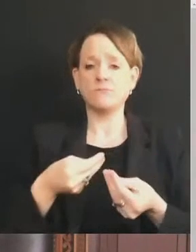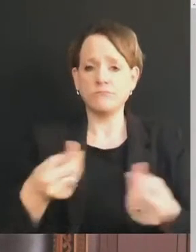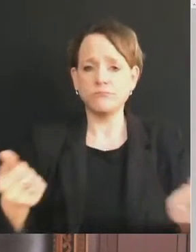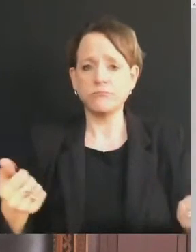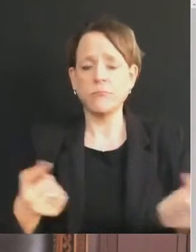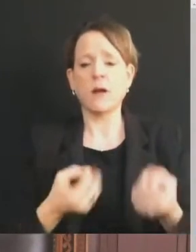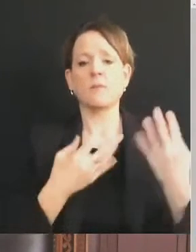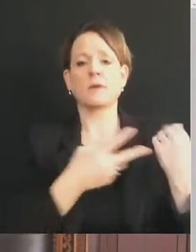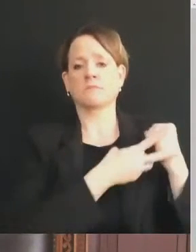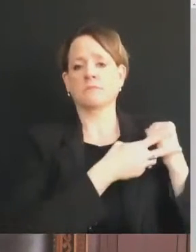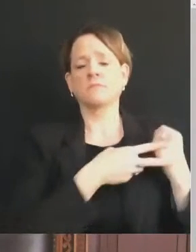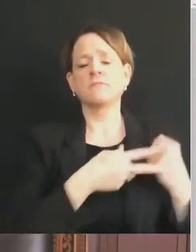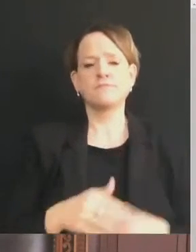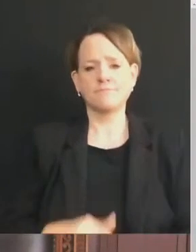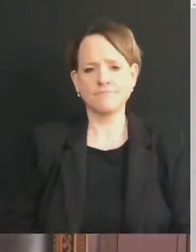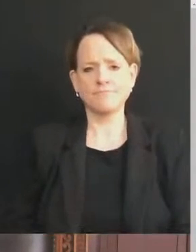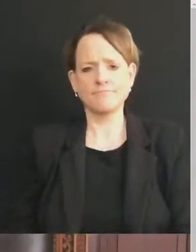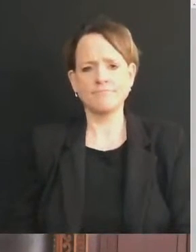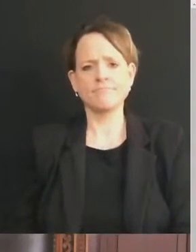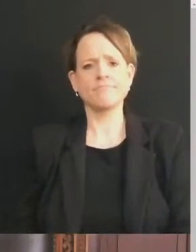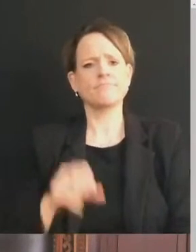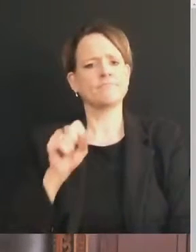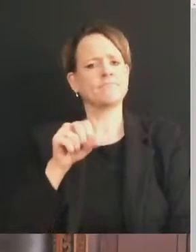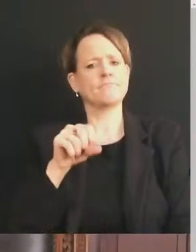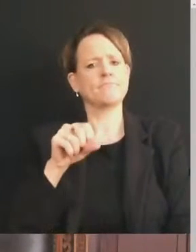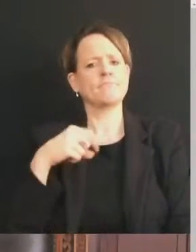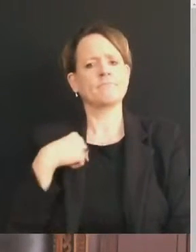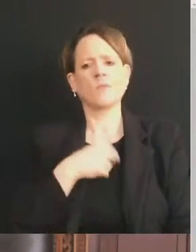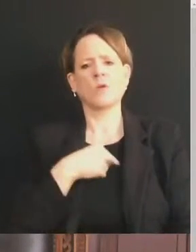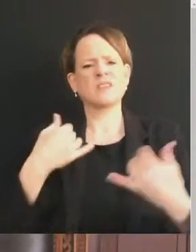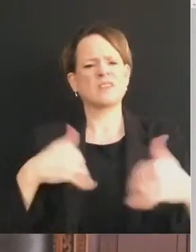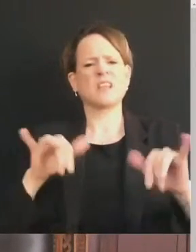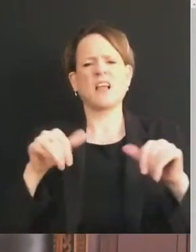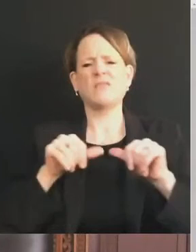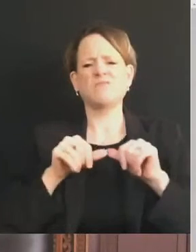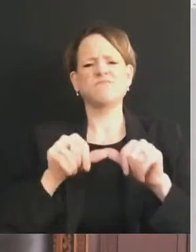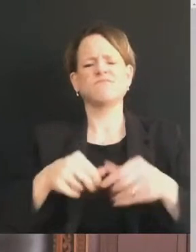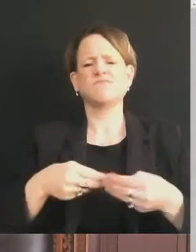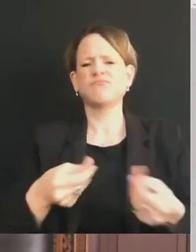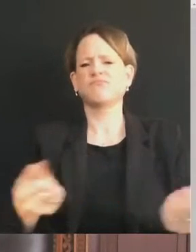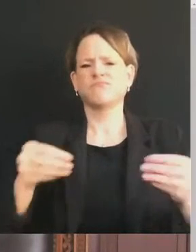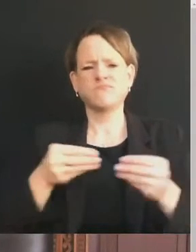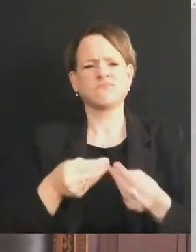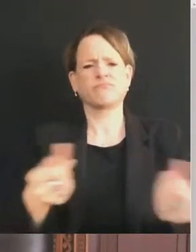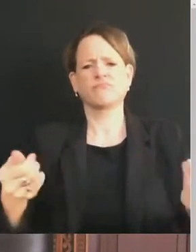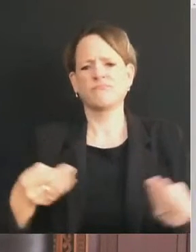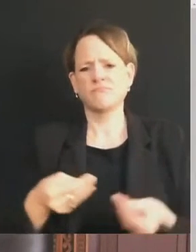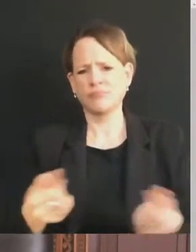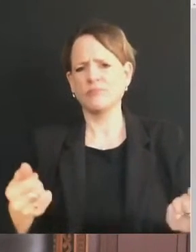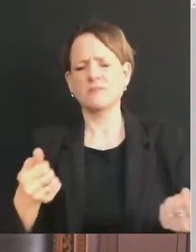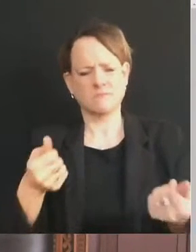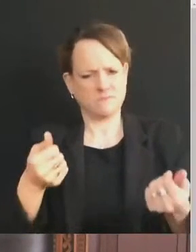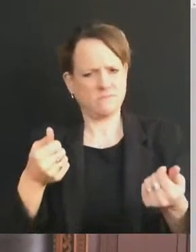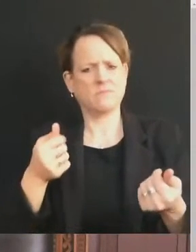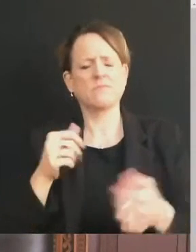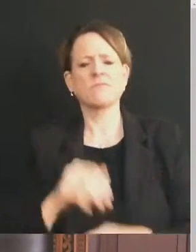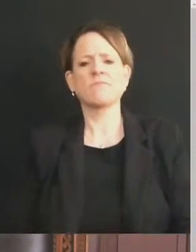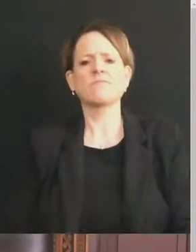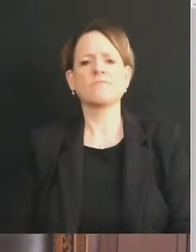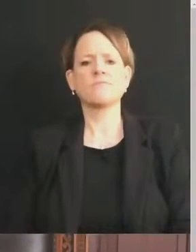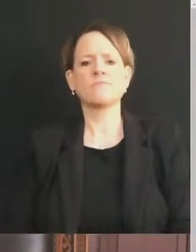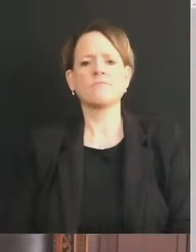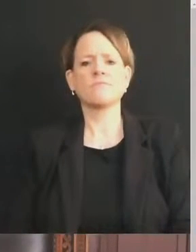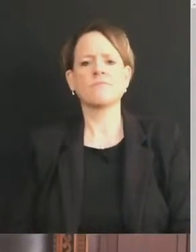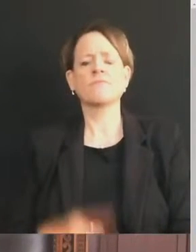costs now that we certainly need to make sure are covered, such as the facility in Milwaukee and